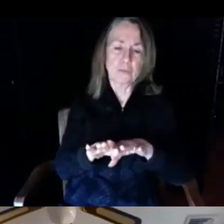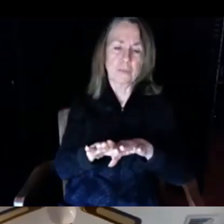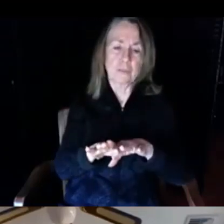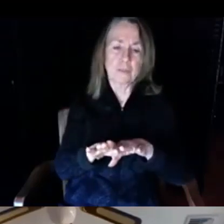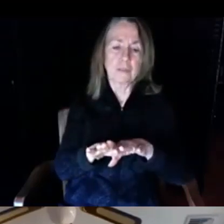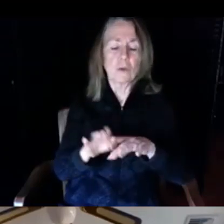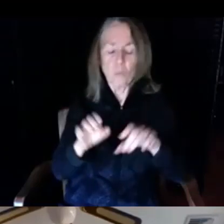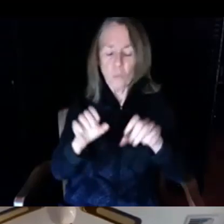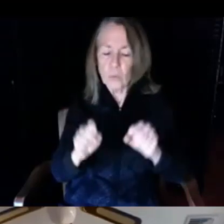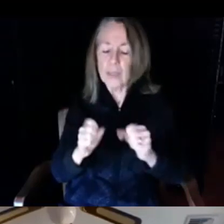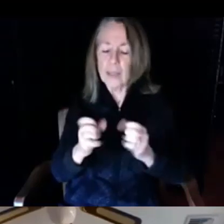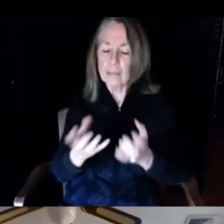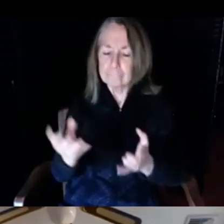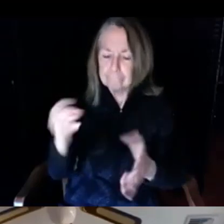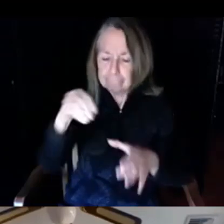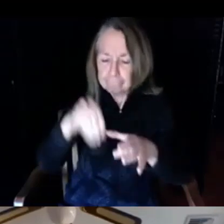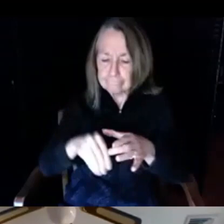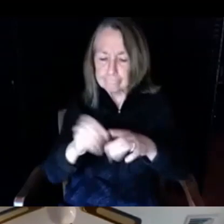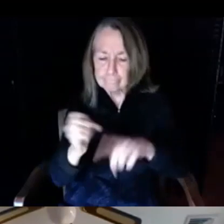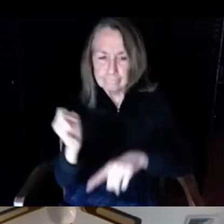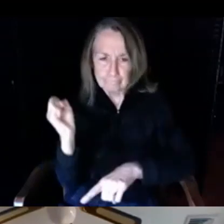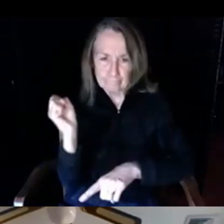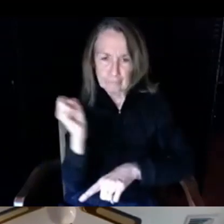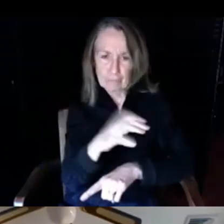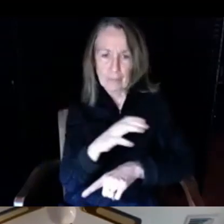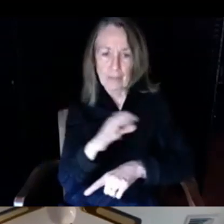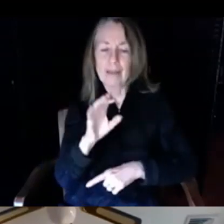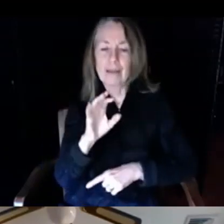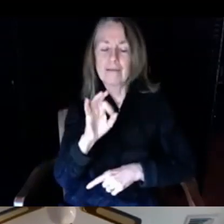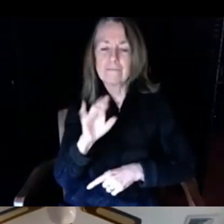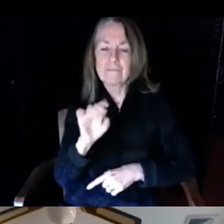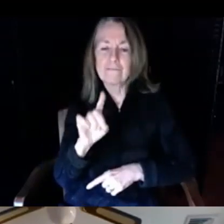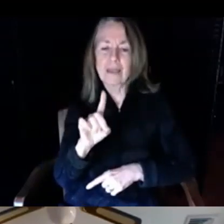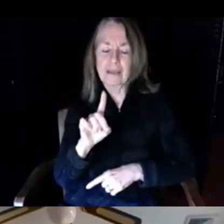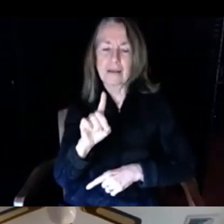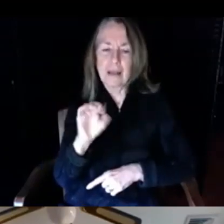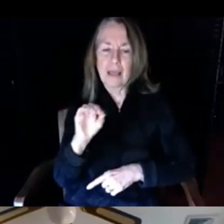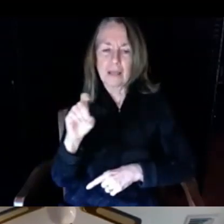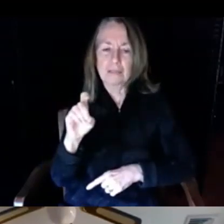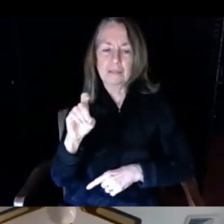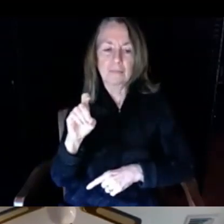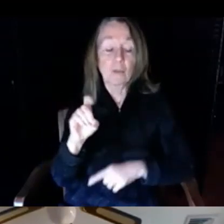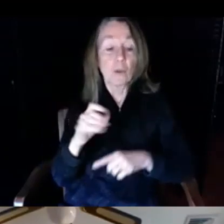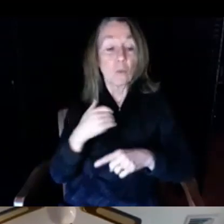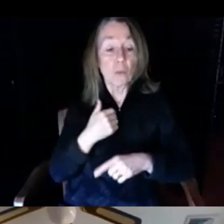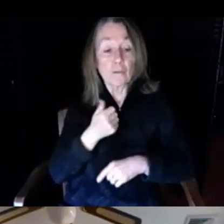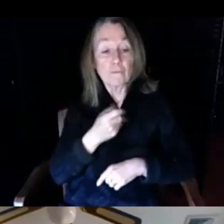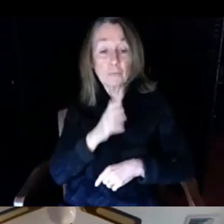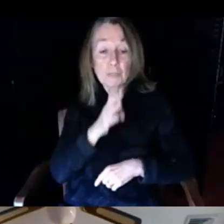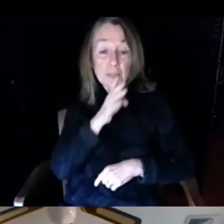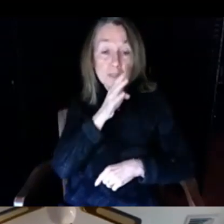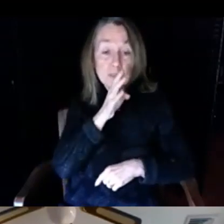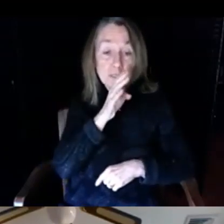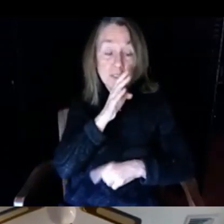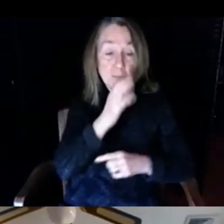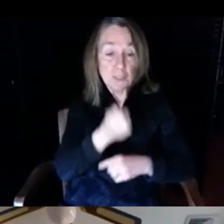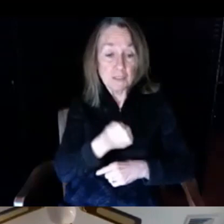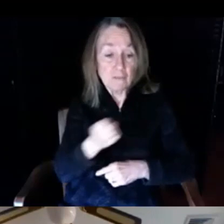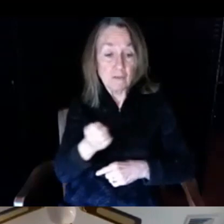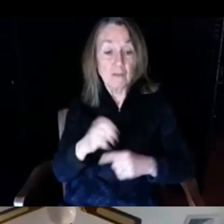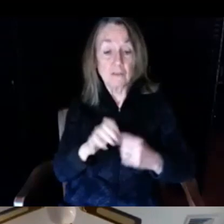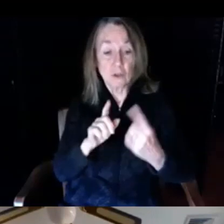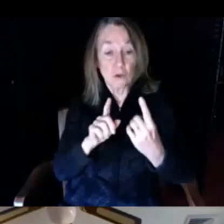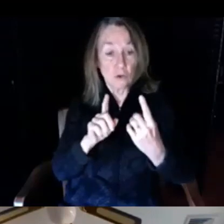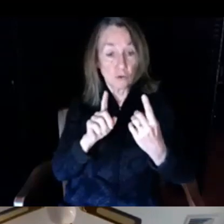would be able to FedEx that to you. We do have a couple speech devices as well. We have relay telephones, and we also have